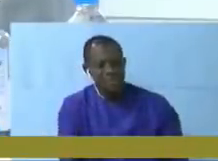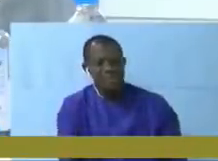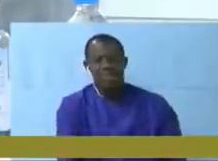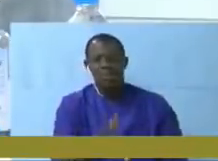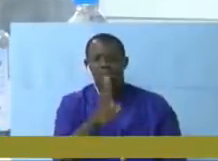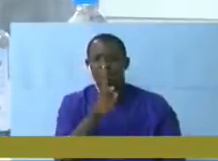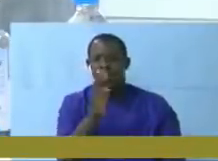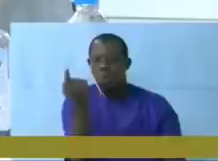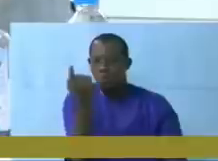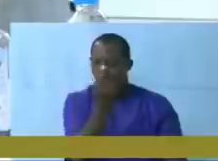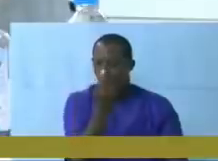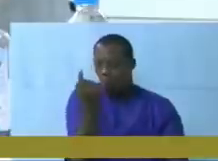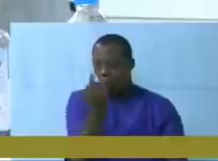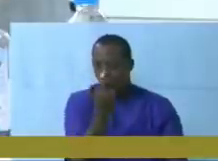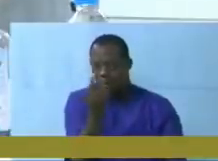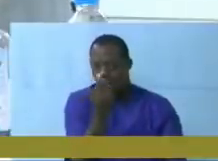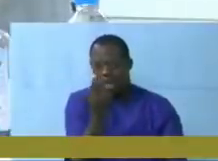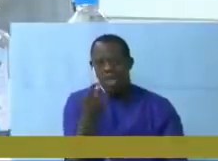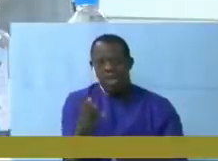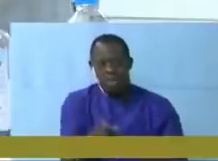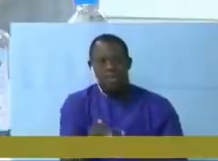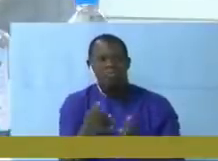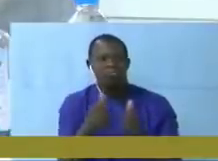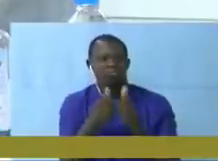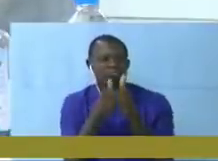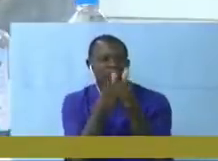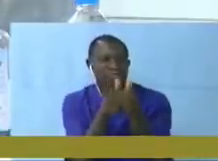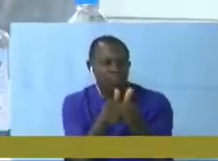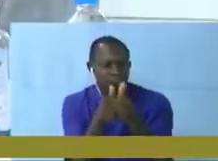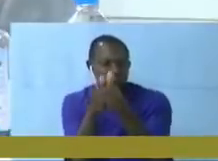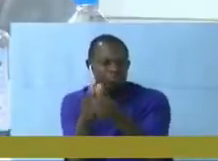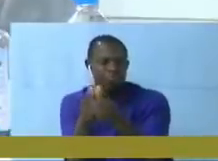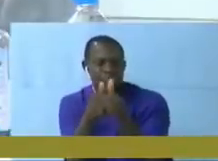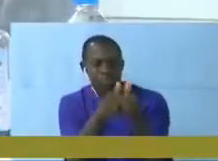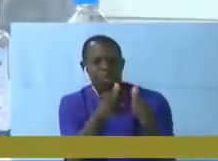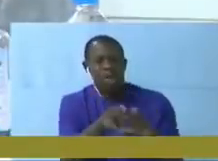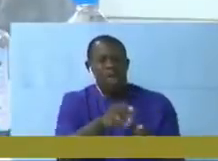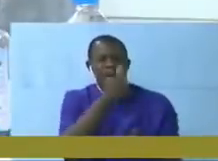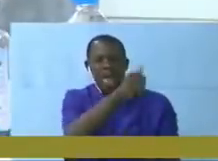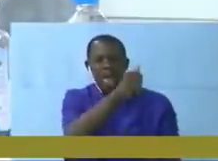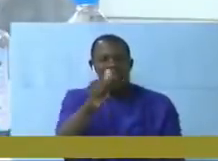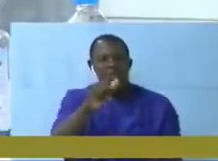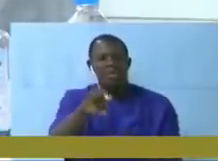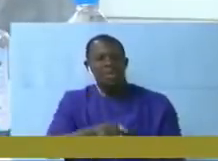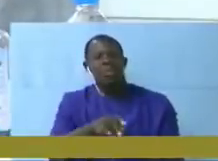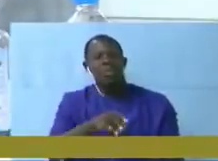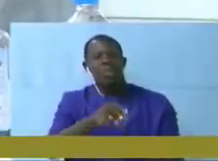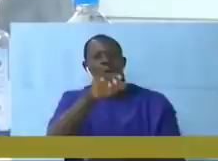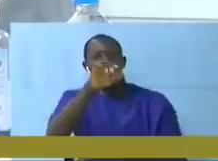Who only year government bills and policy, year as in YEAH.